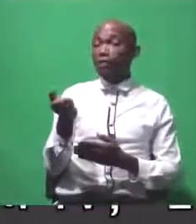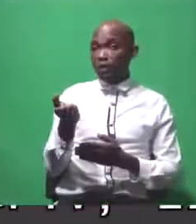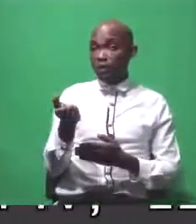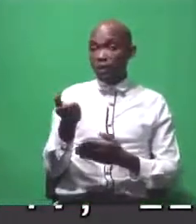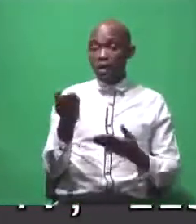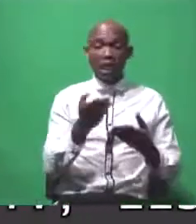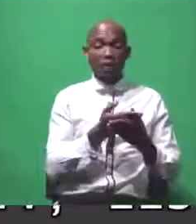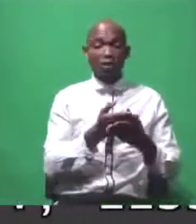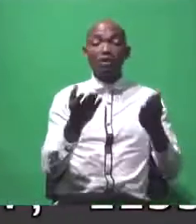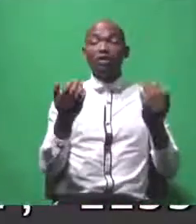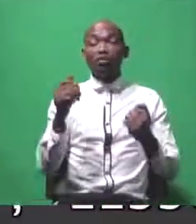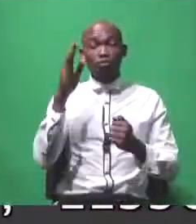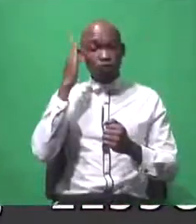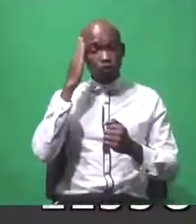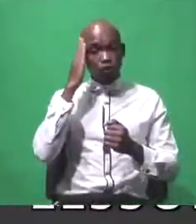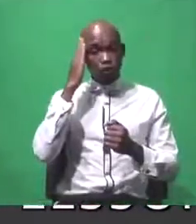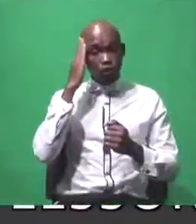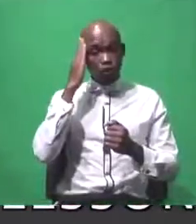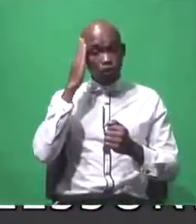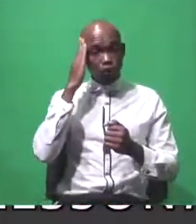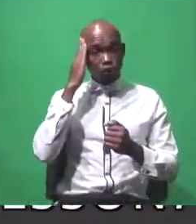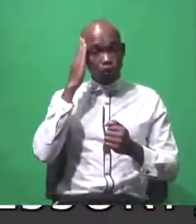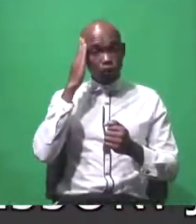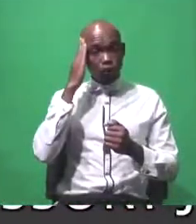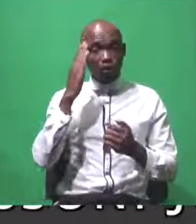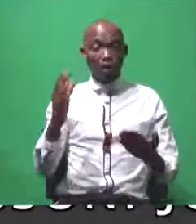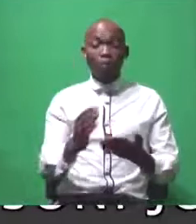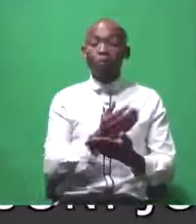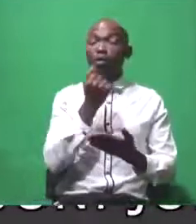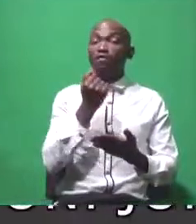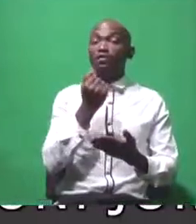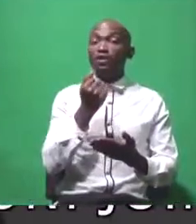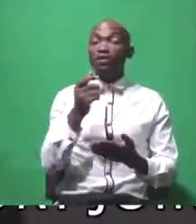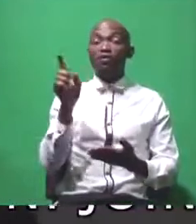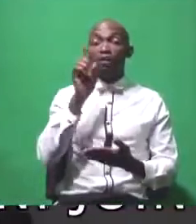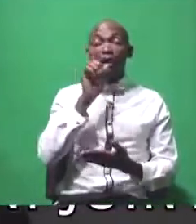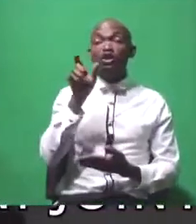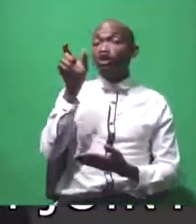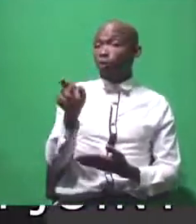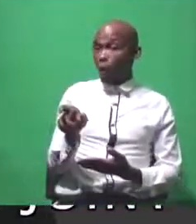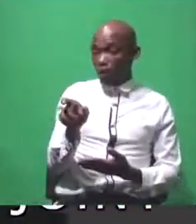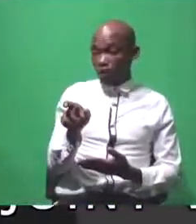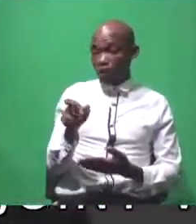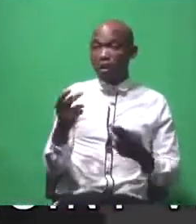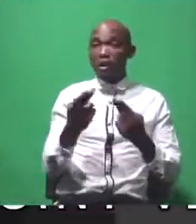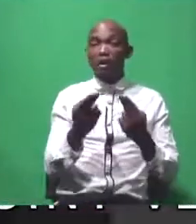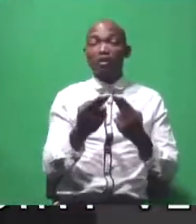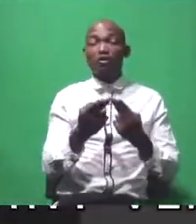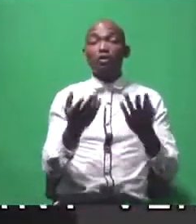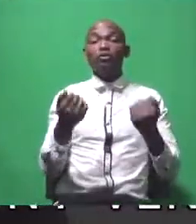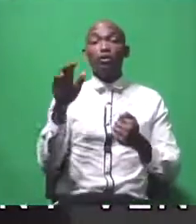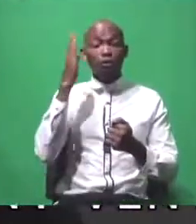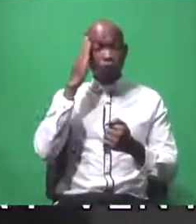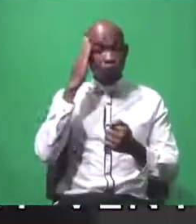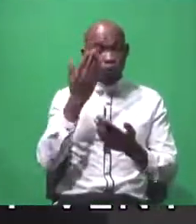the profit of each one, or to know the profit for whole business and how to distribute for each